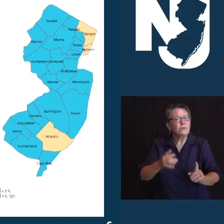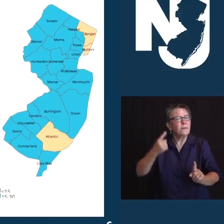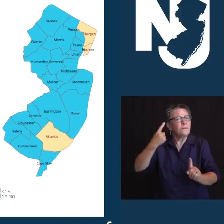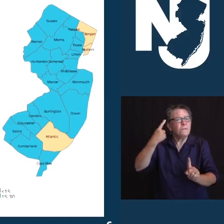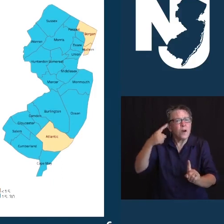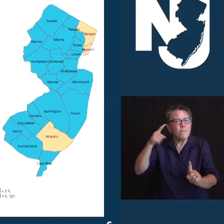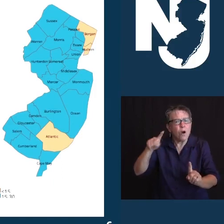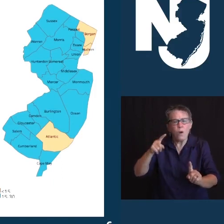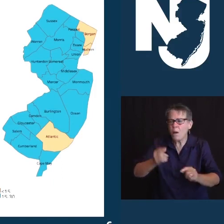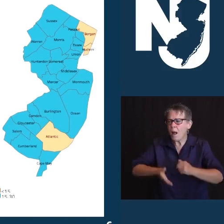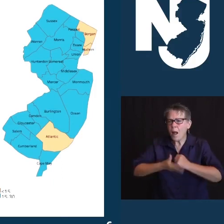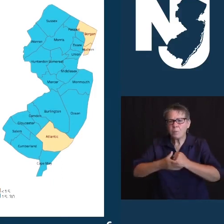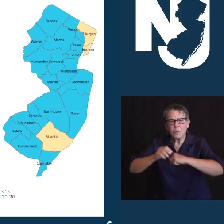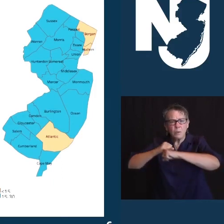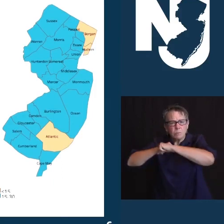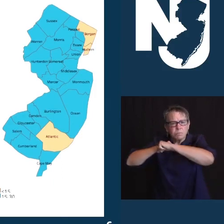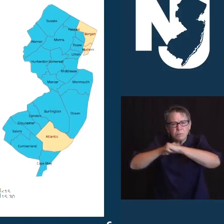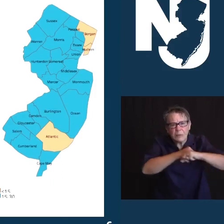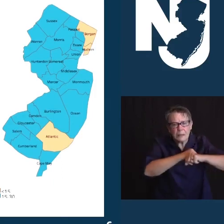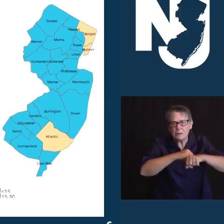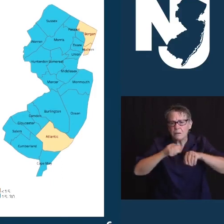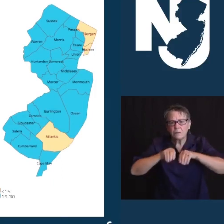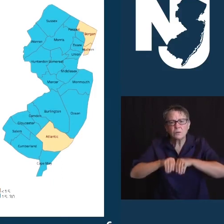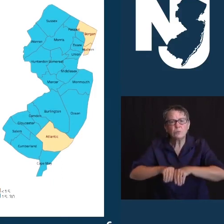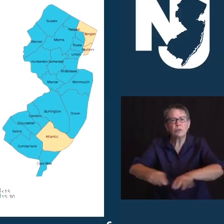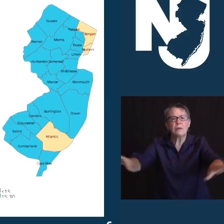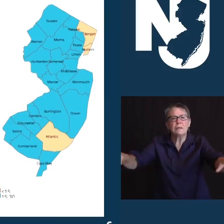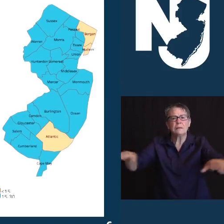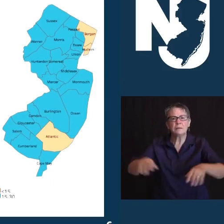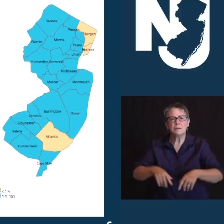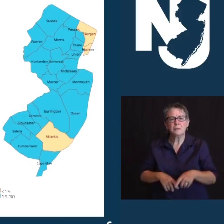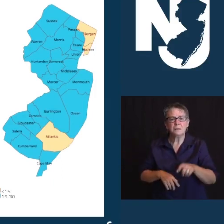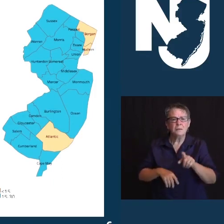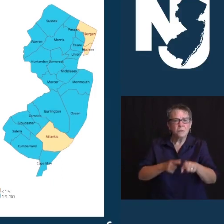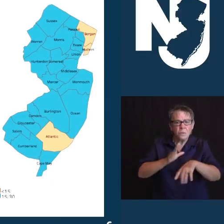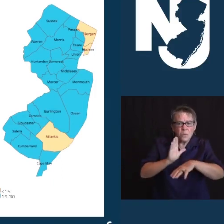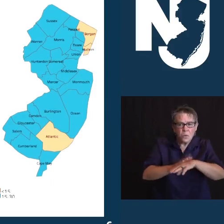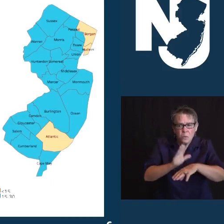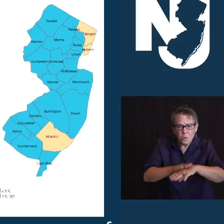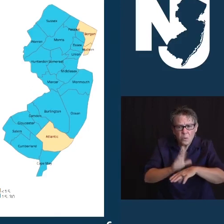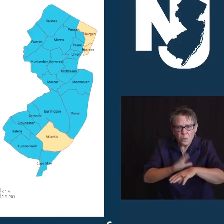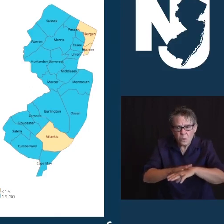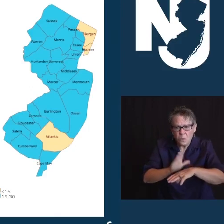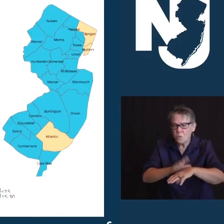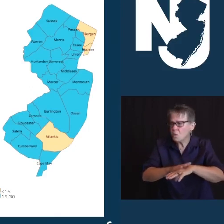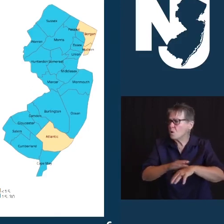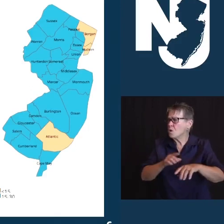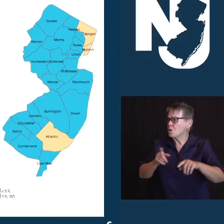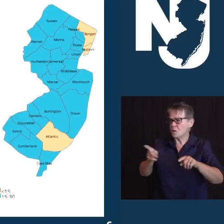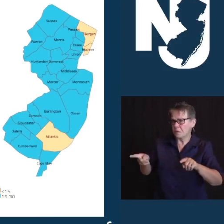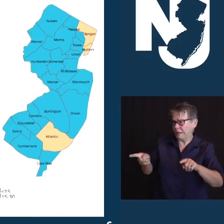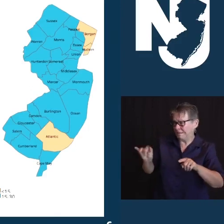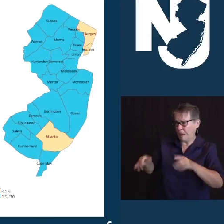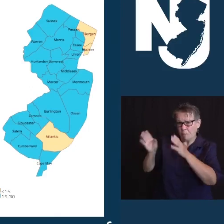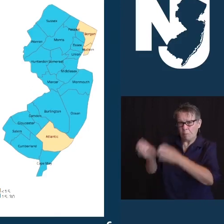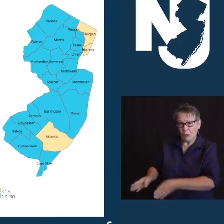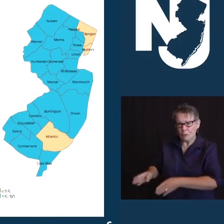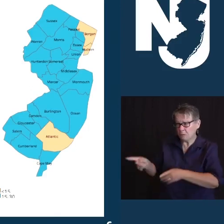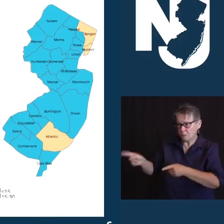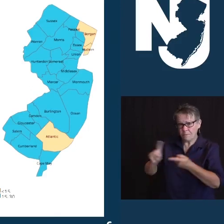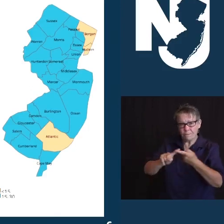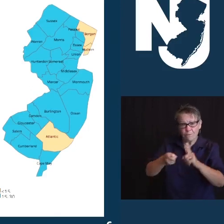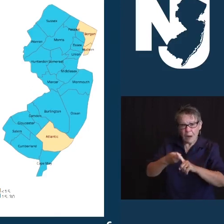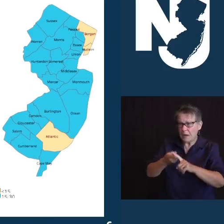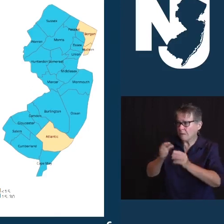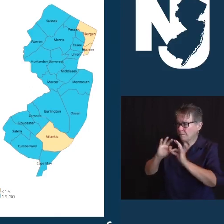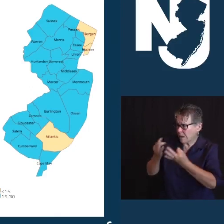your family and your friends. This is not about a witch hunt. We do not condone illegal behavior. Especially,